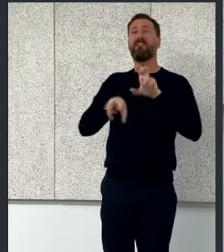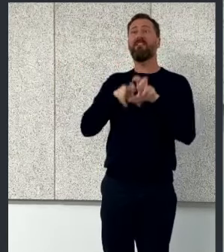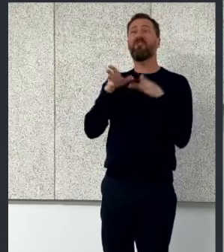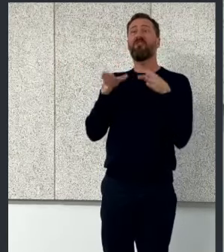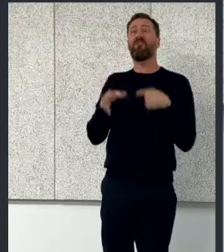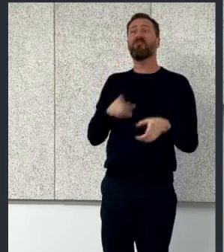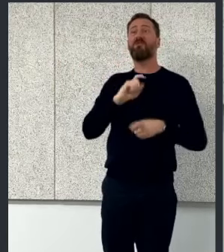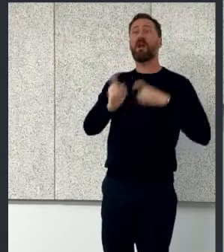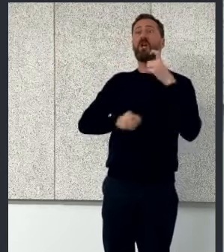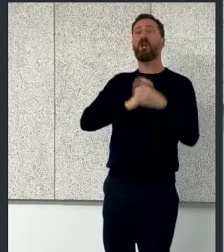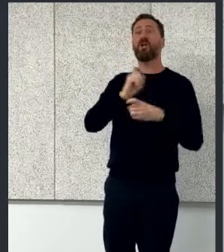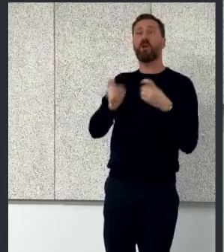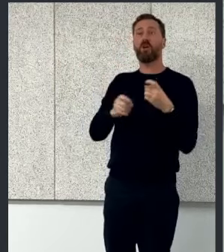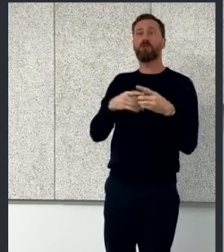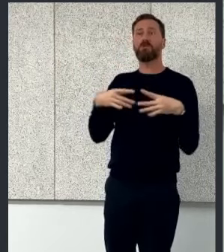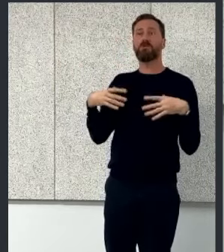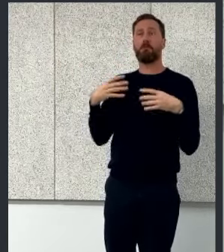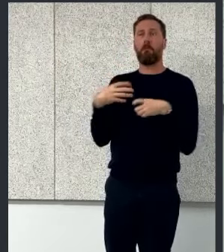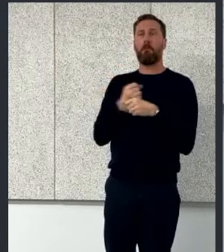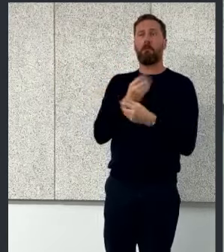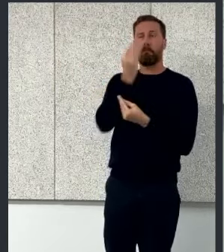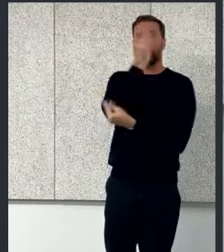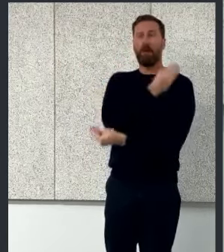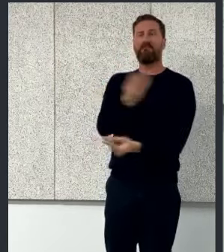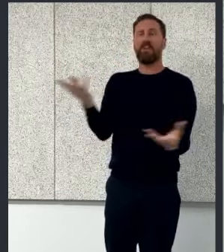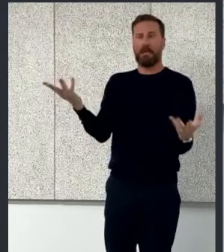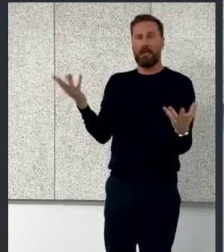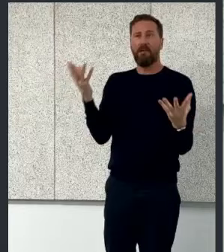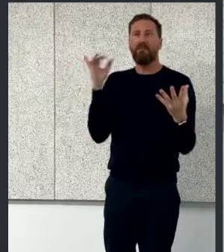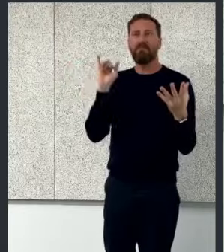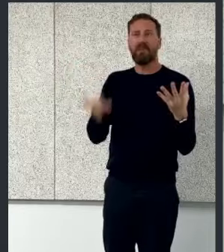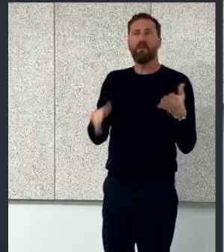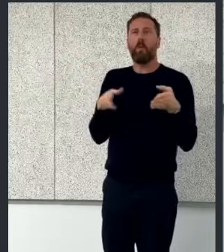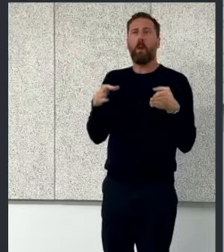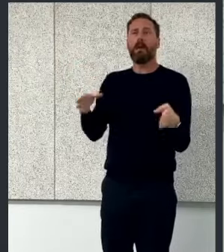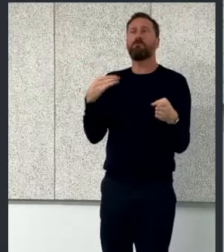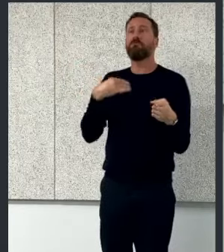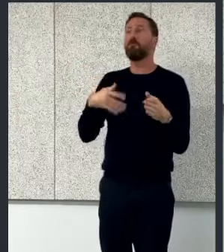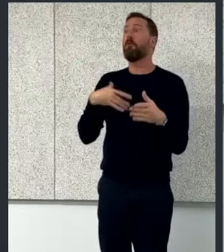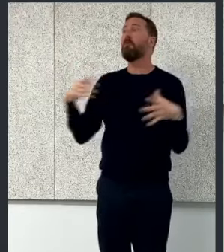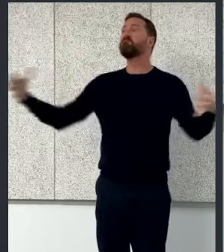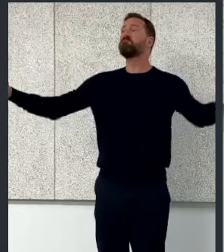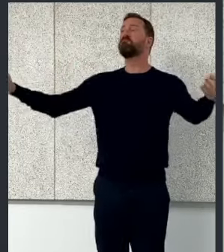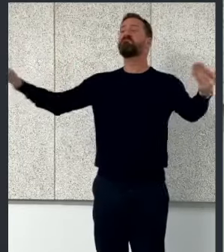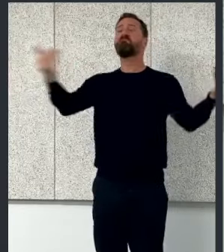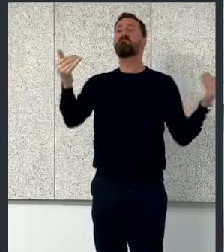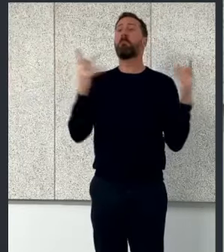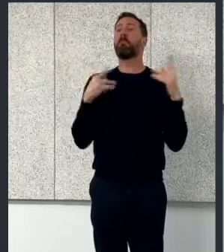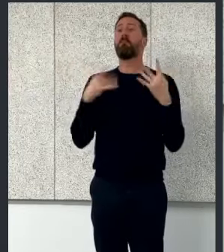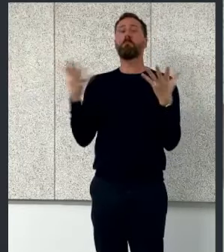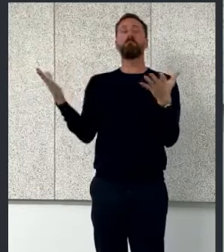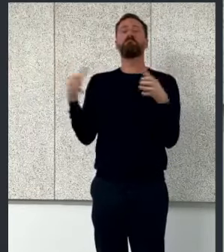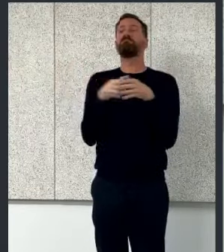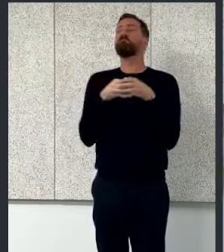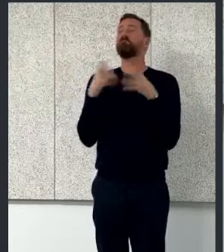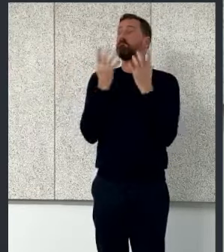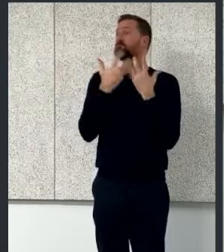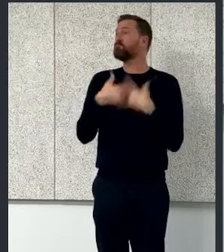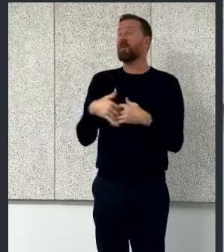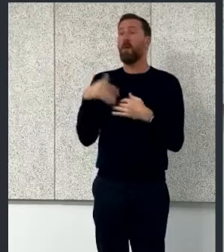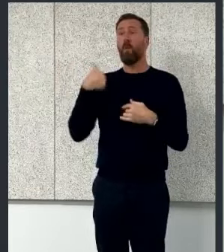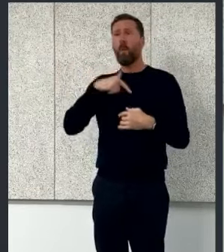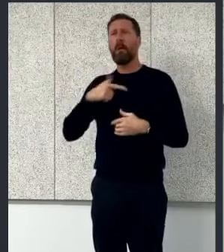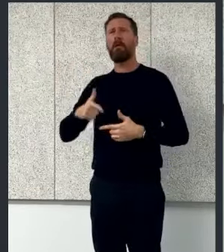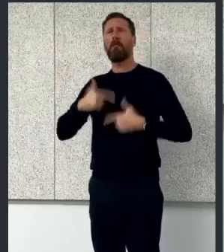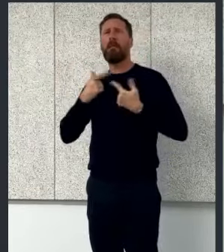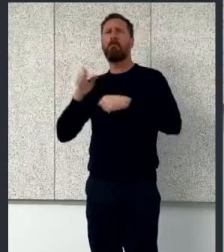like that has been like a powerful, way to gather mm-hmm. people in the room, and an efficient way, because we're humans with lives and families,